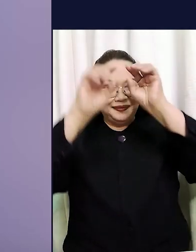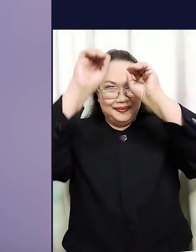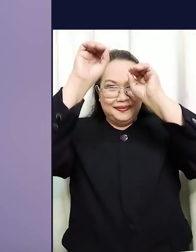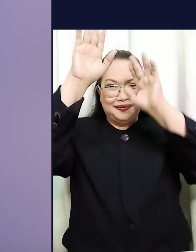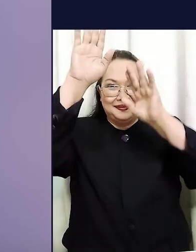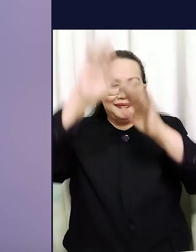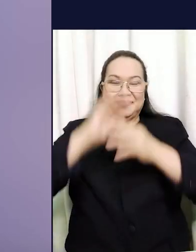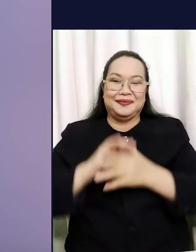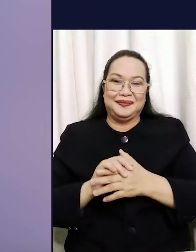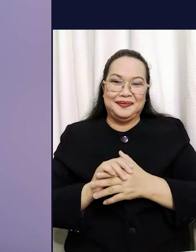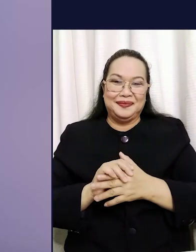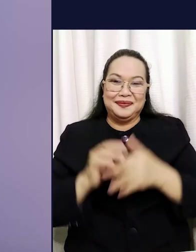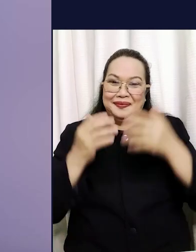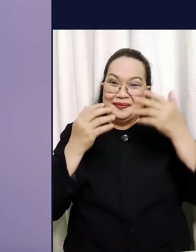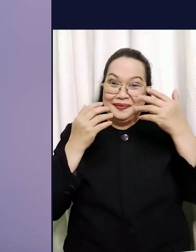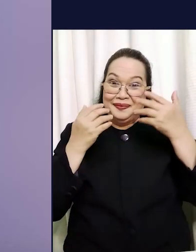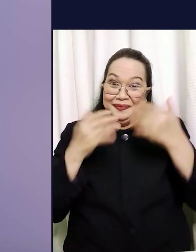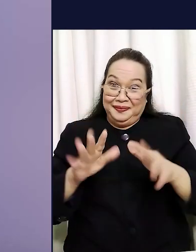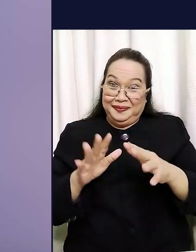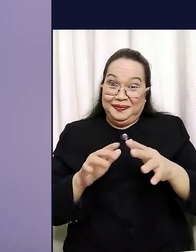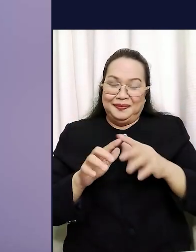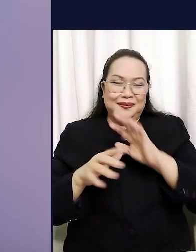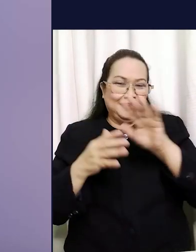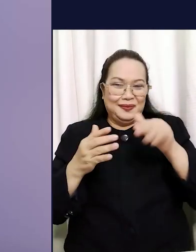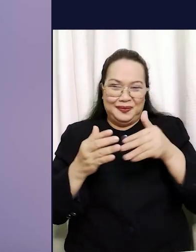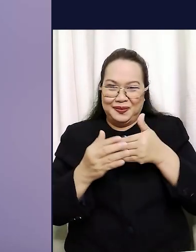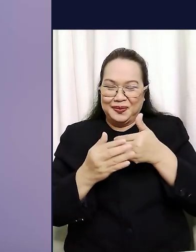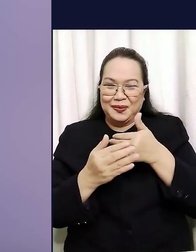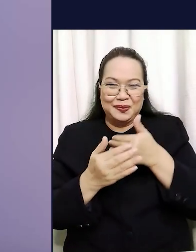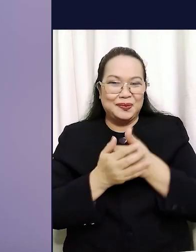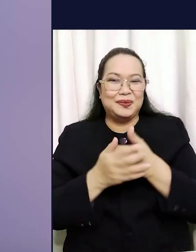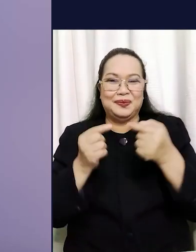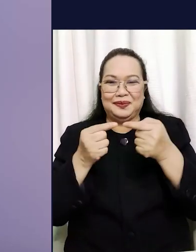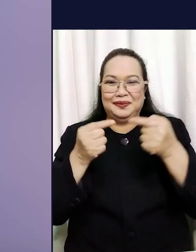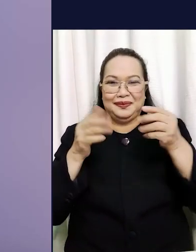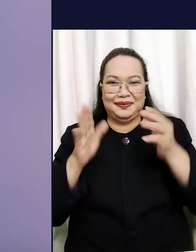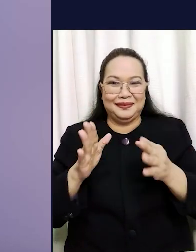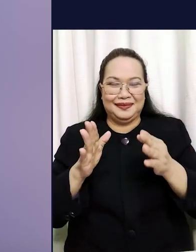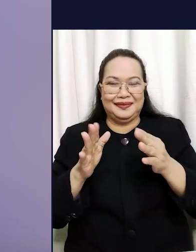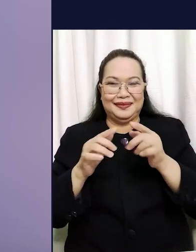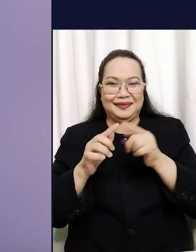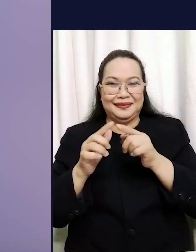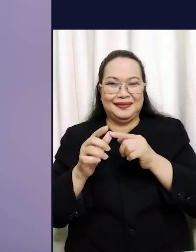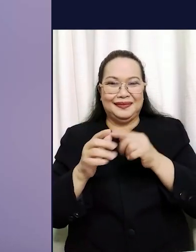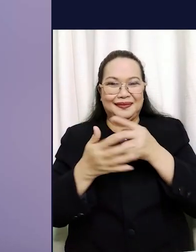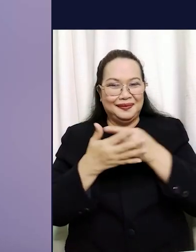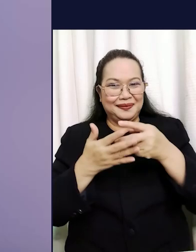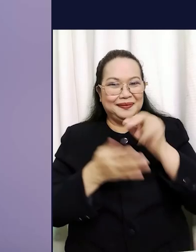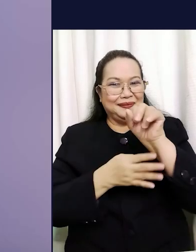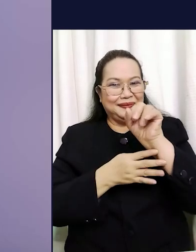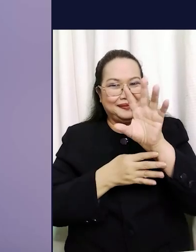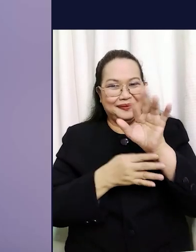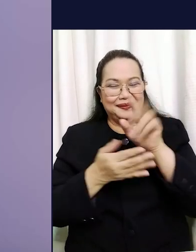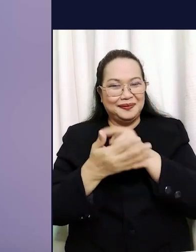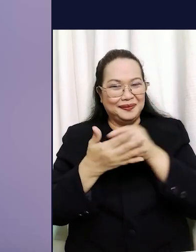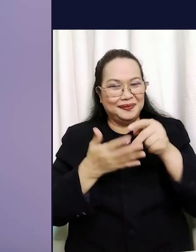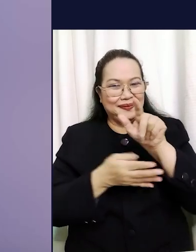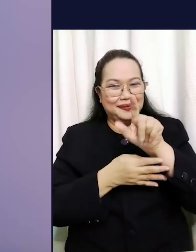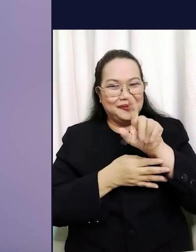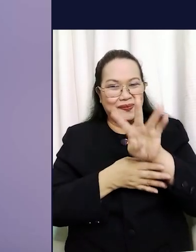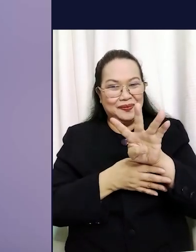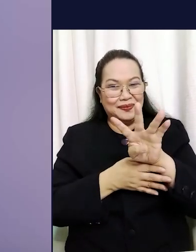Paul spoke of delivering up the kingdom of God to the Father after he has put